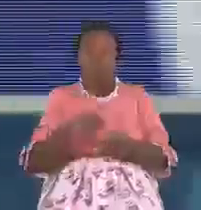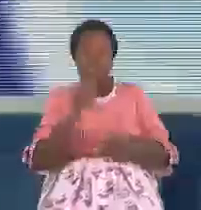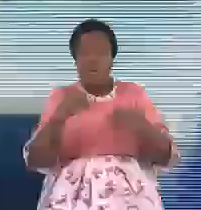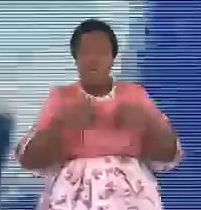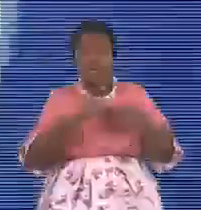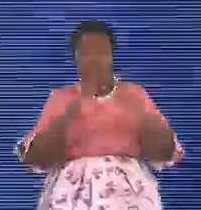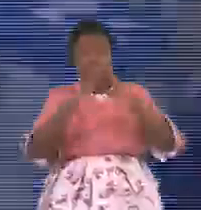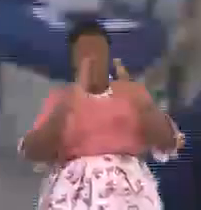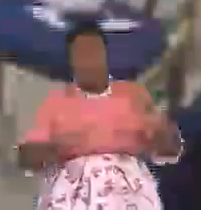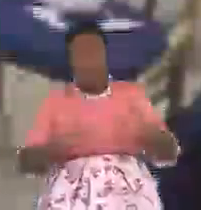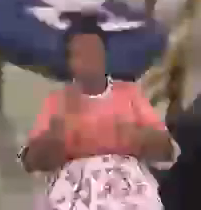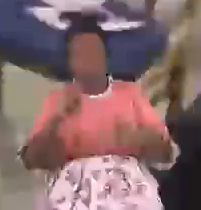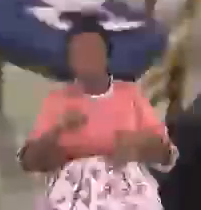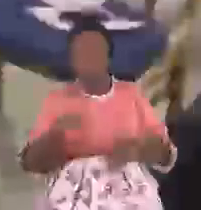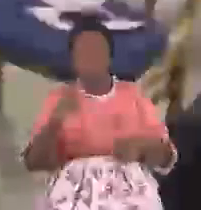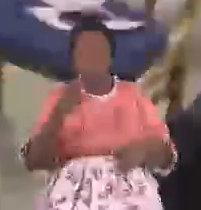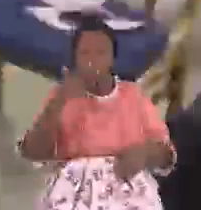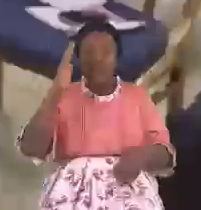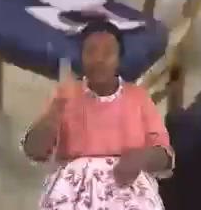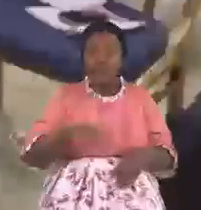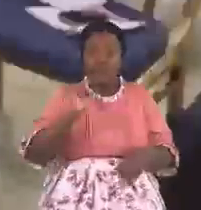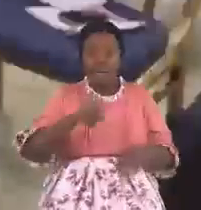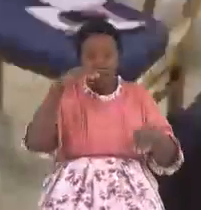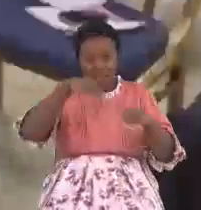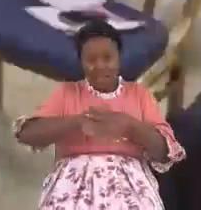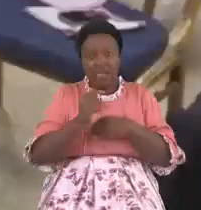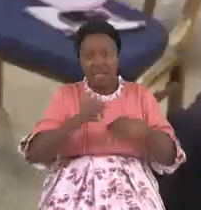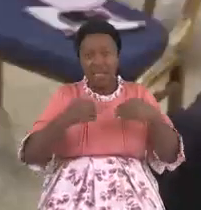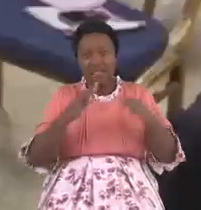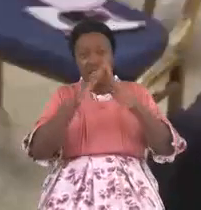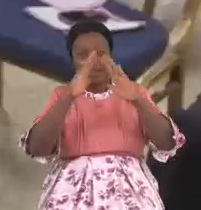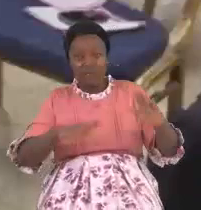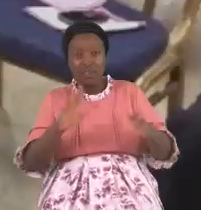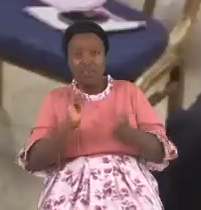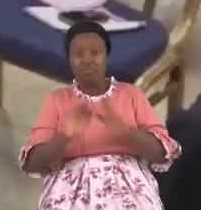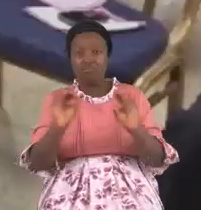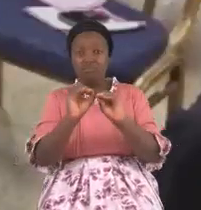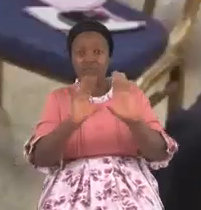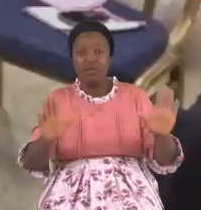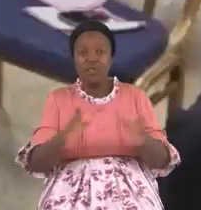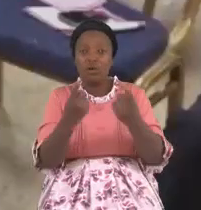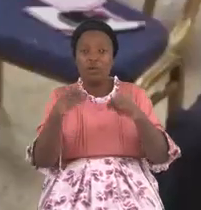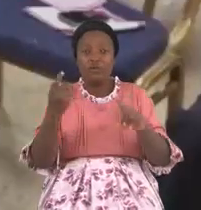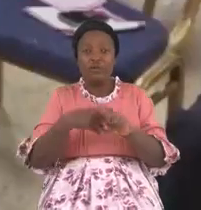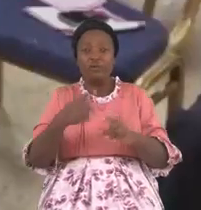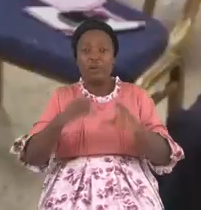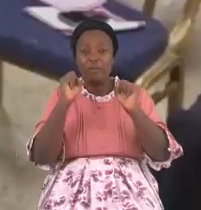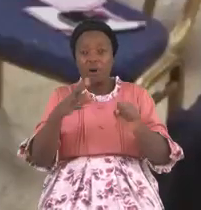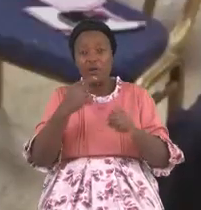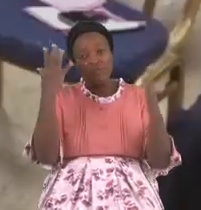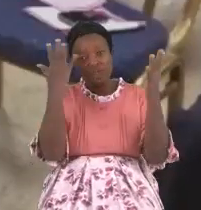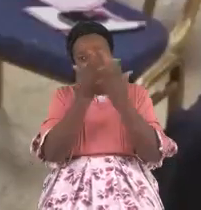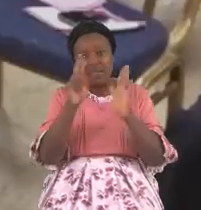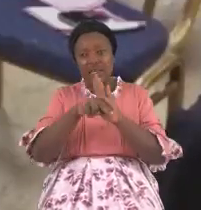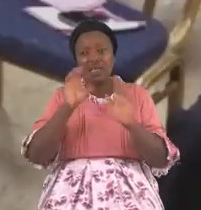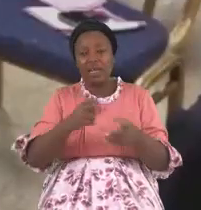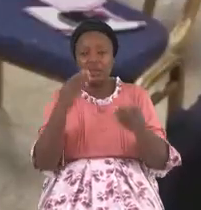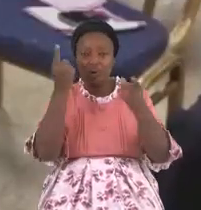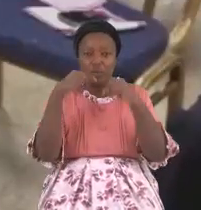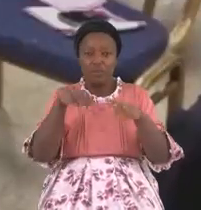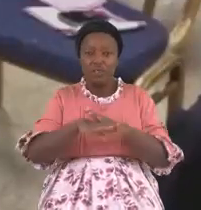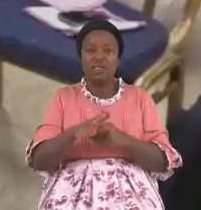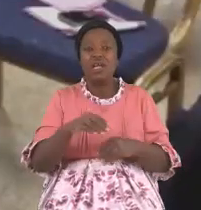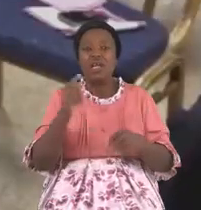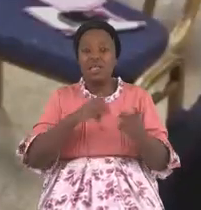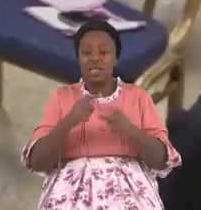shelter that nothing coming in from the powers of darkness can penetrate and he says come